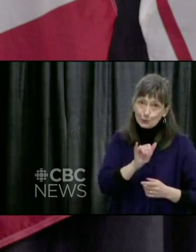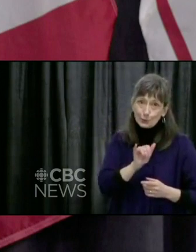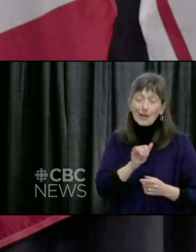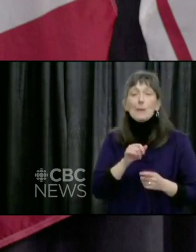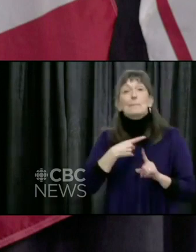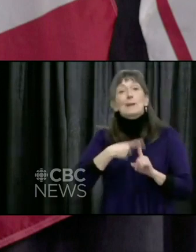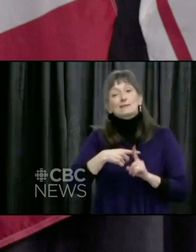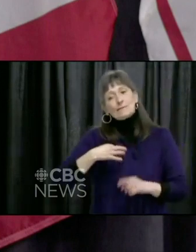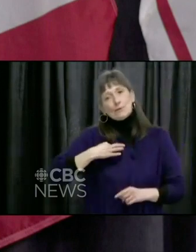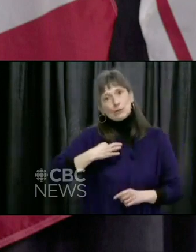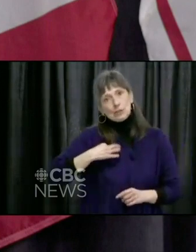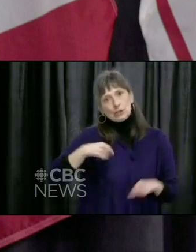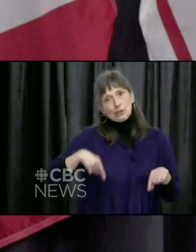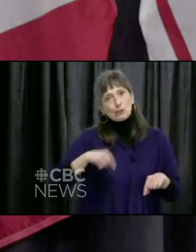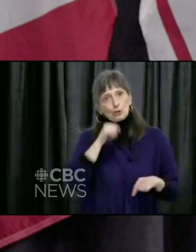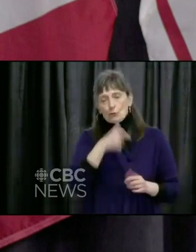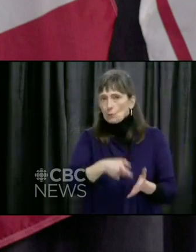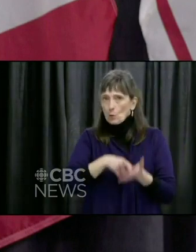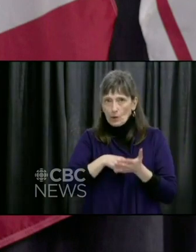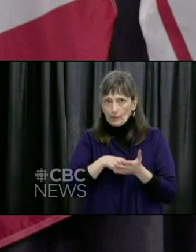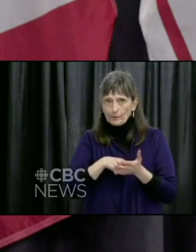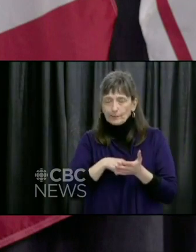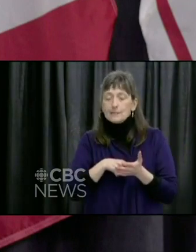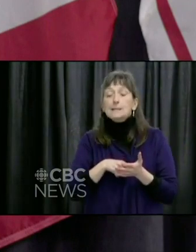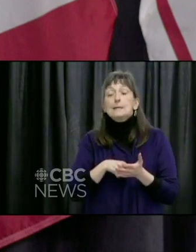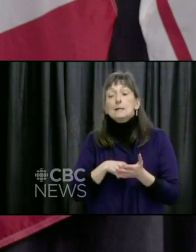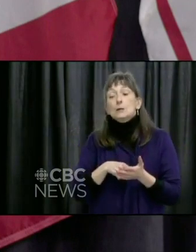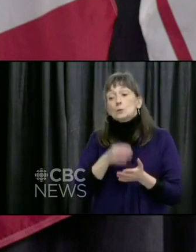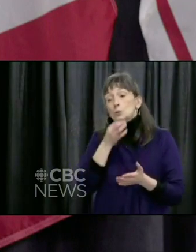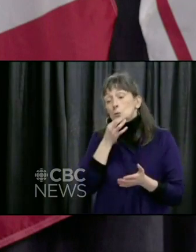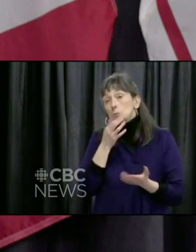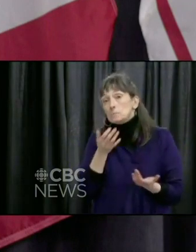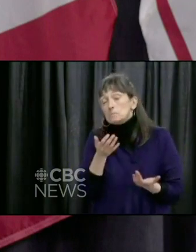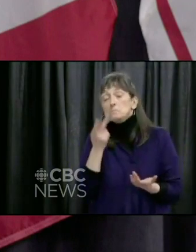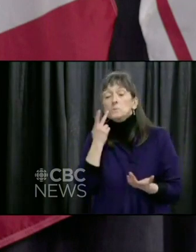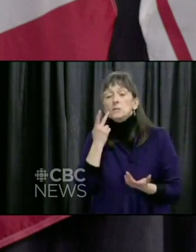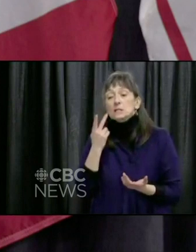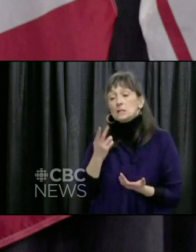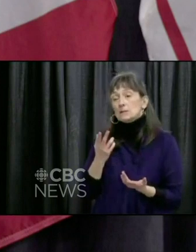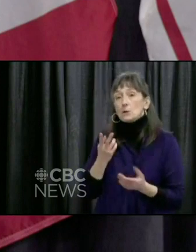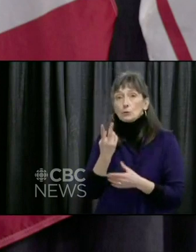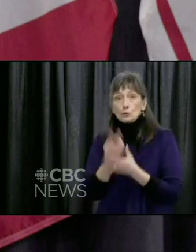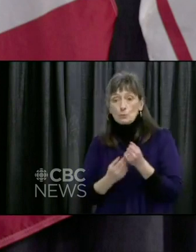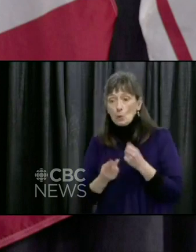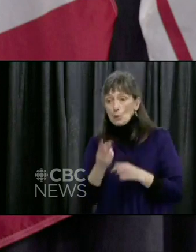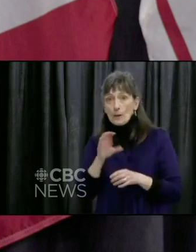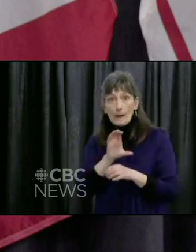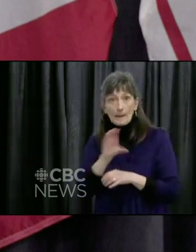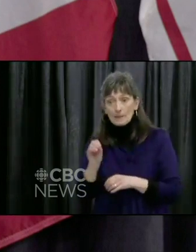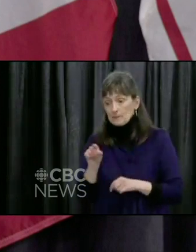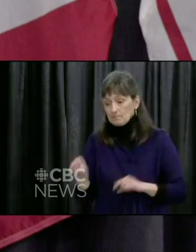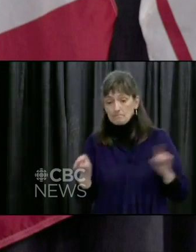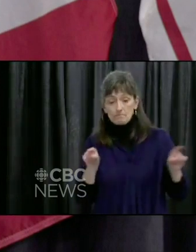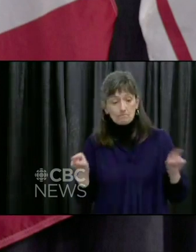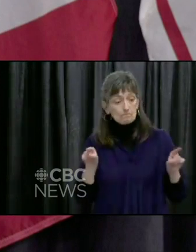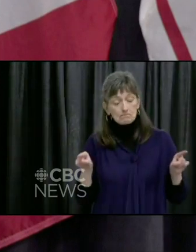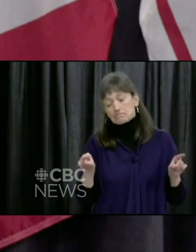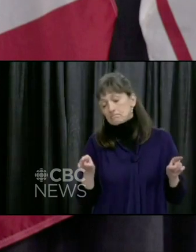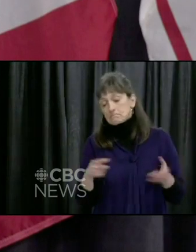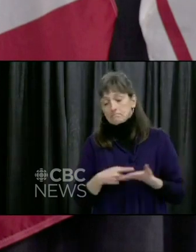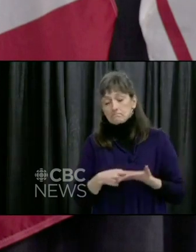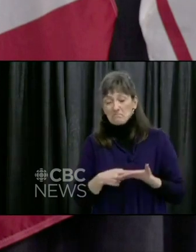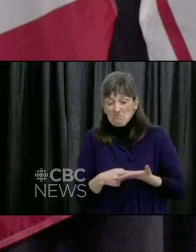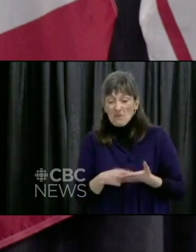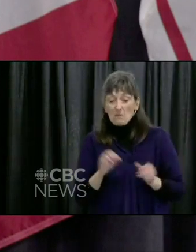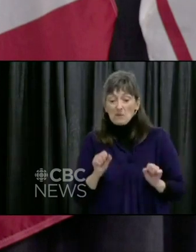We're actually in discussions with a local company as well as on the national level, and we think we could have something up and running within a